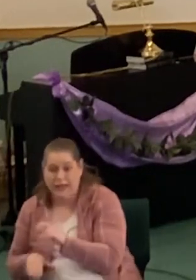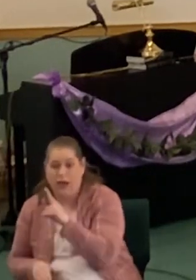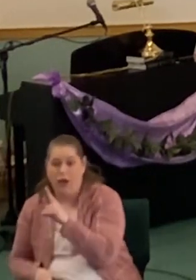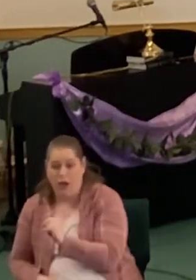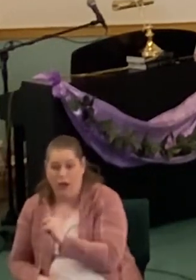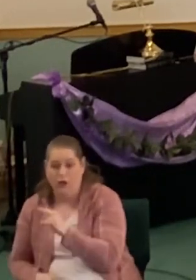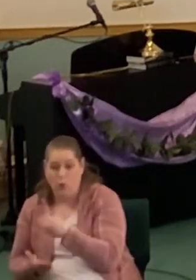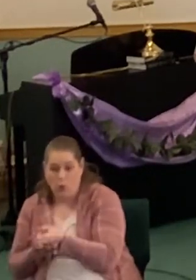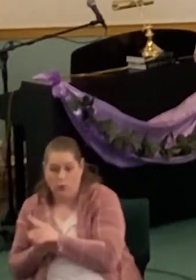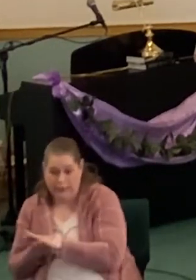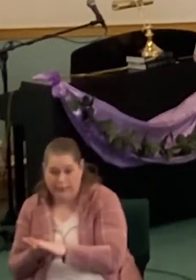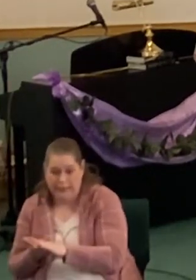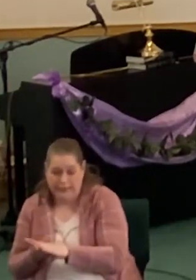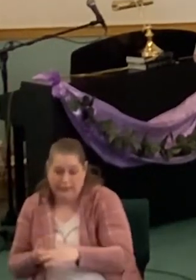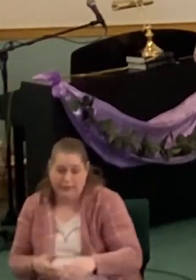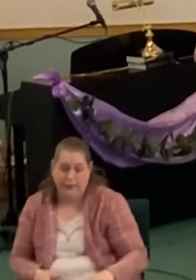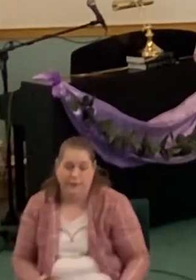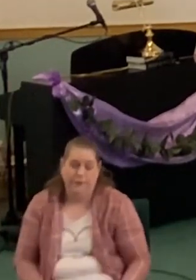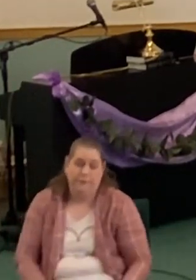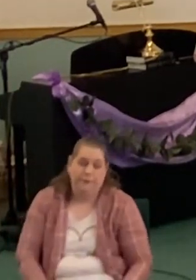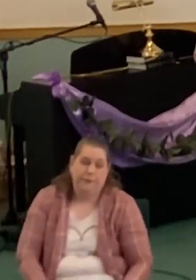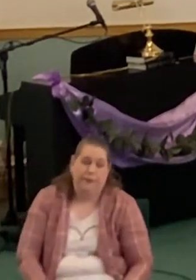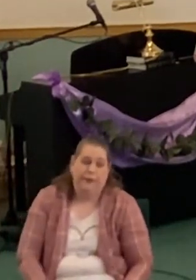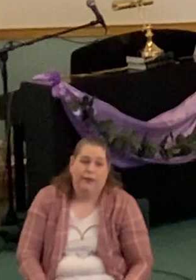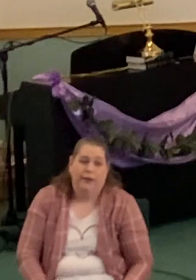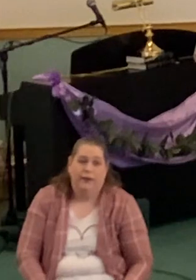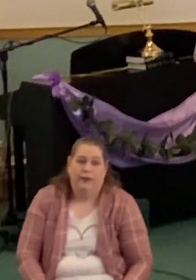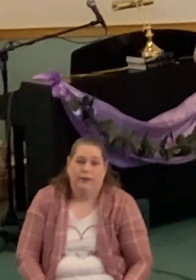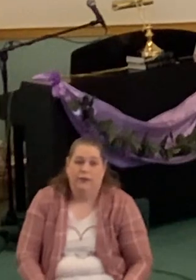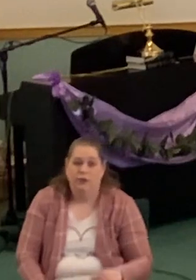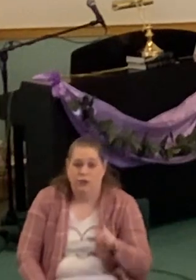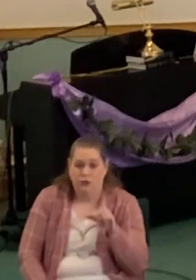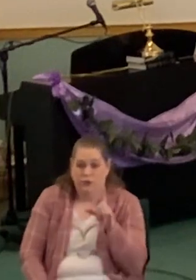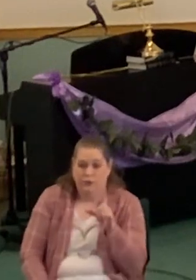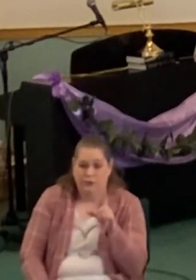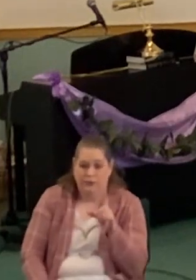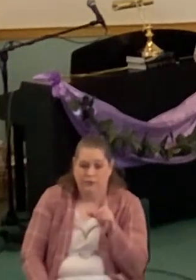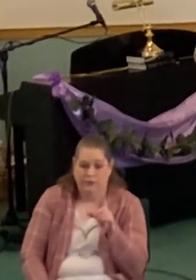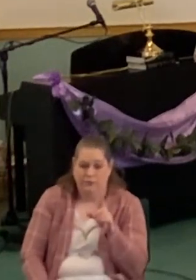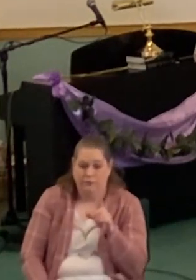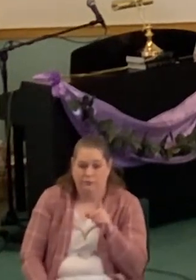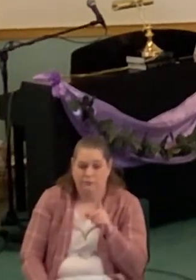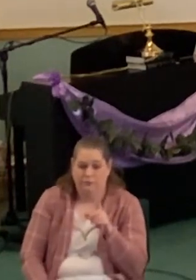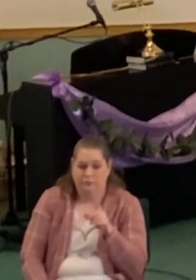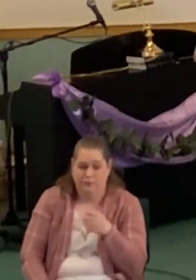verse 6. He gives 20 different features of the Babylonians,